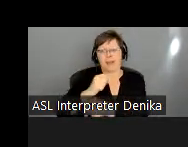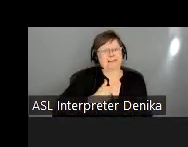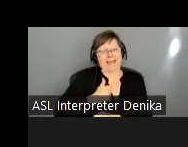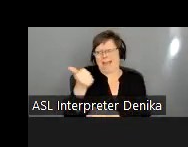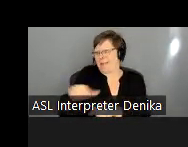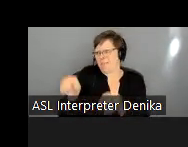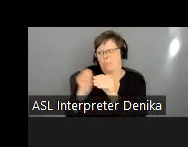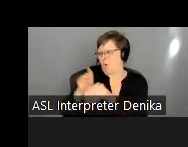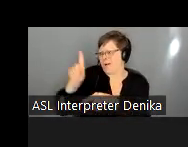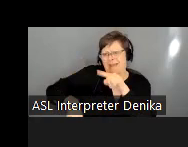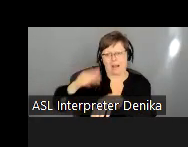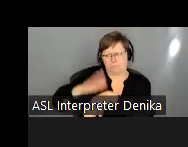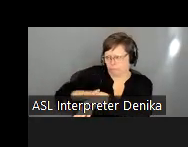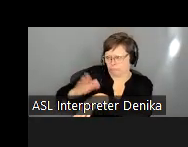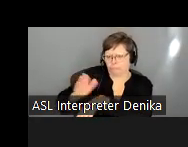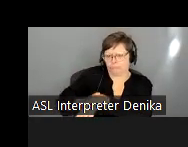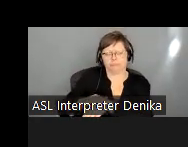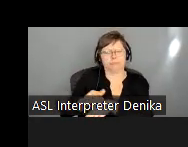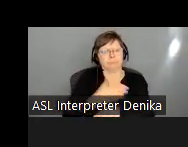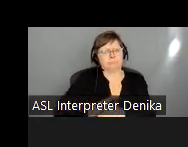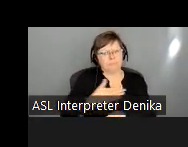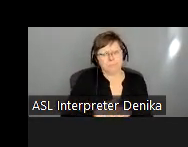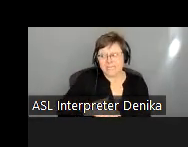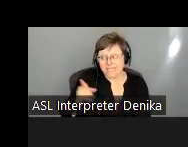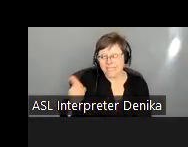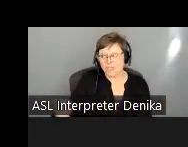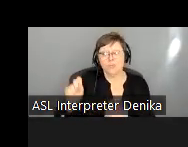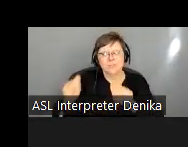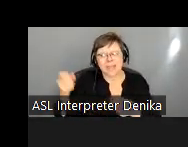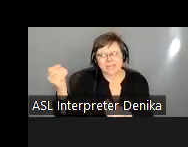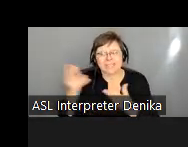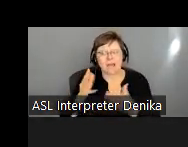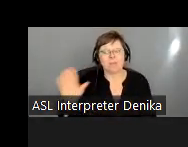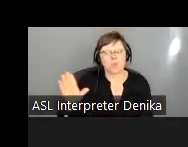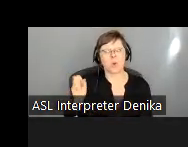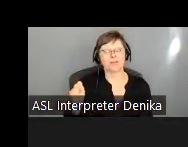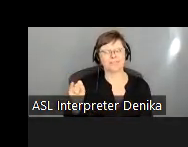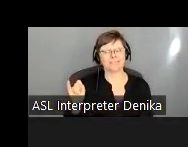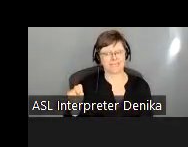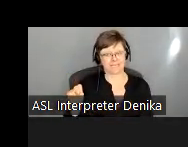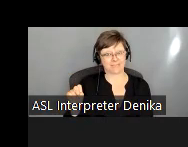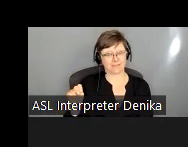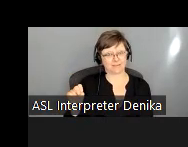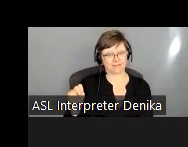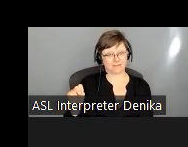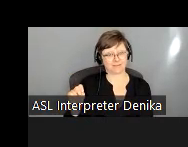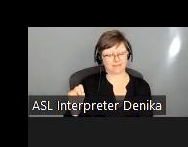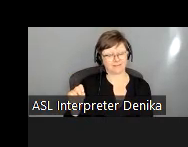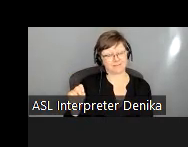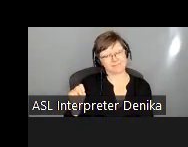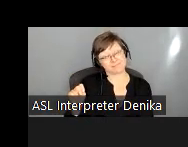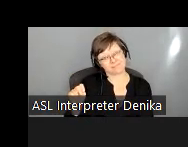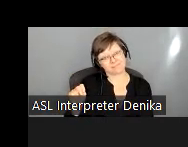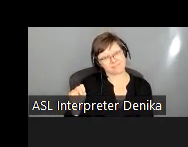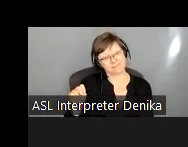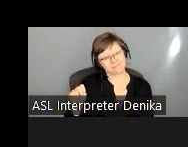anymore. And could she please verify her social insurance number? And this works on probability,